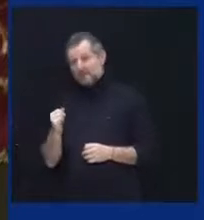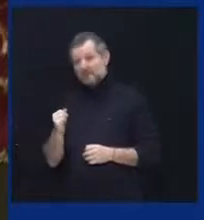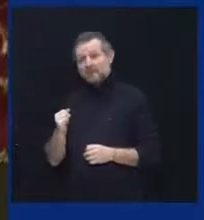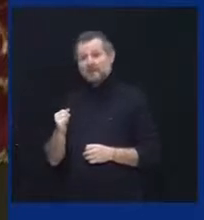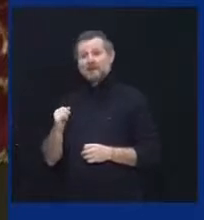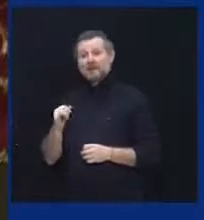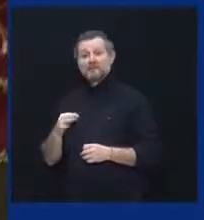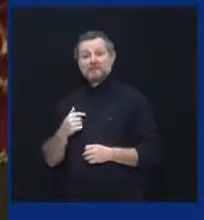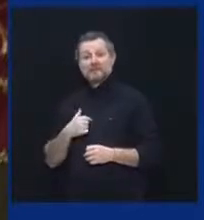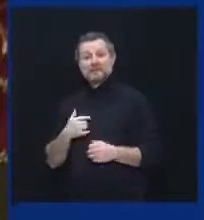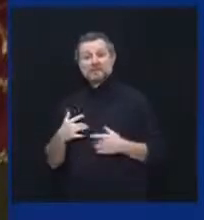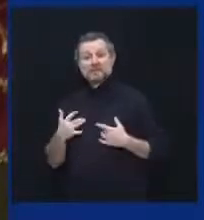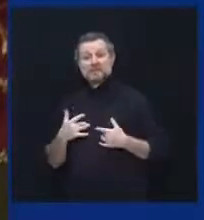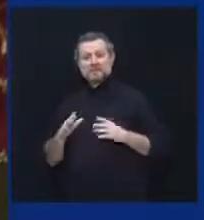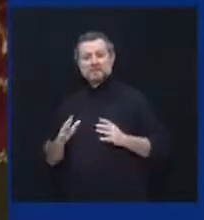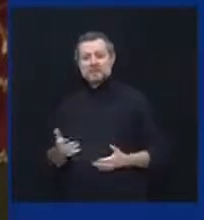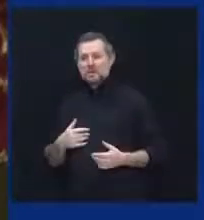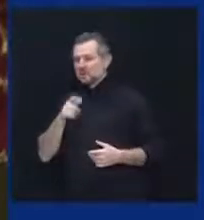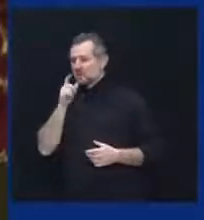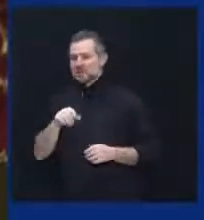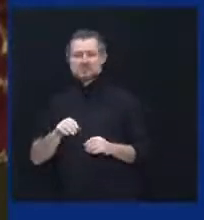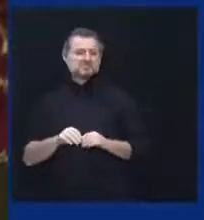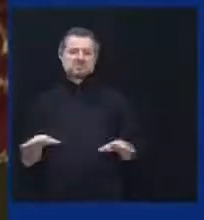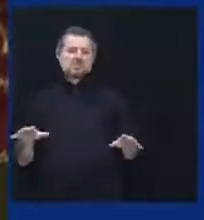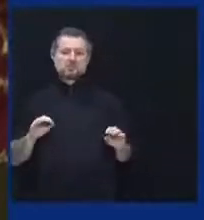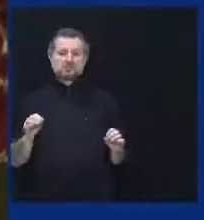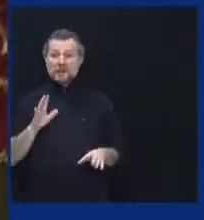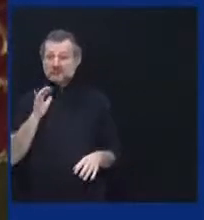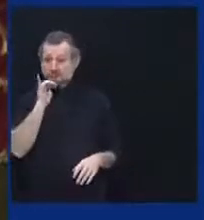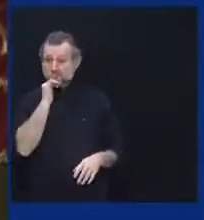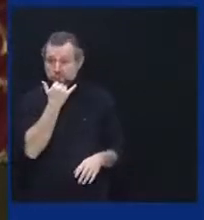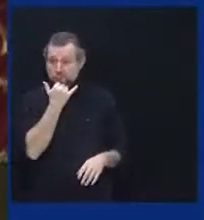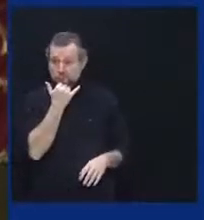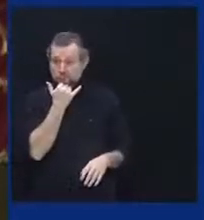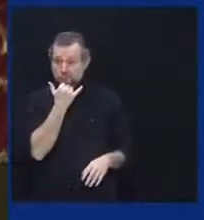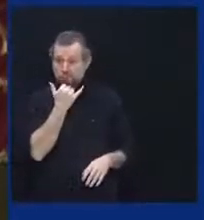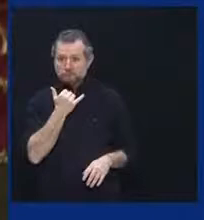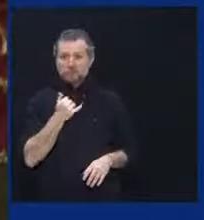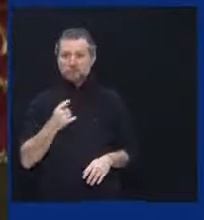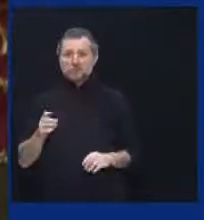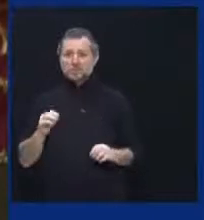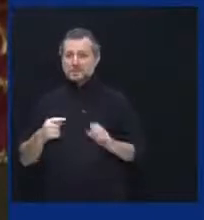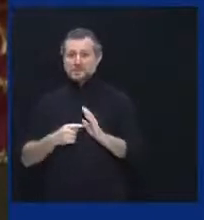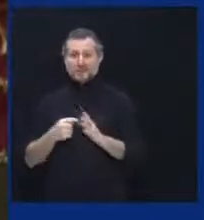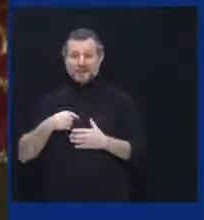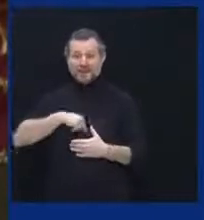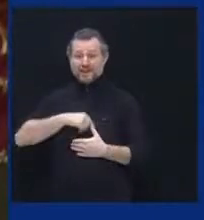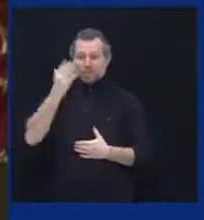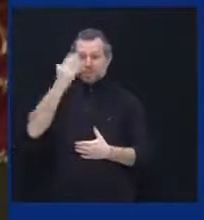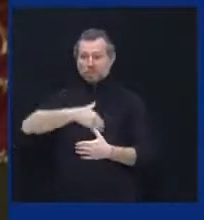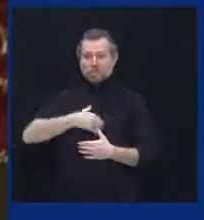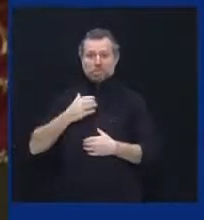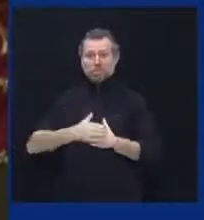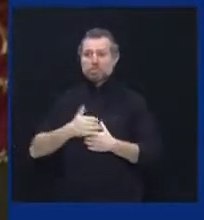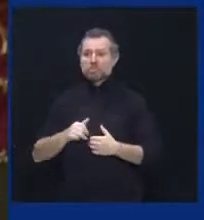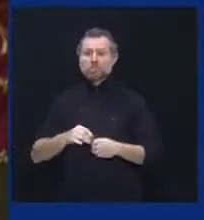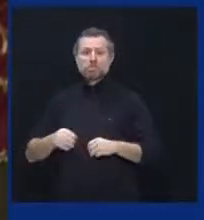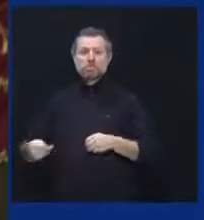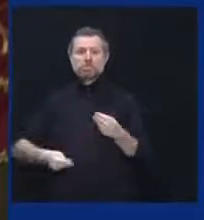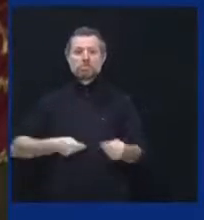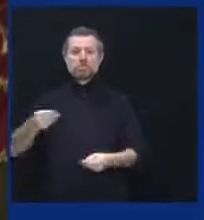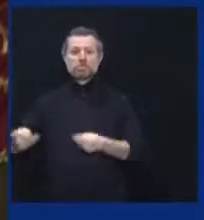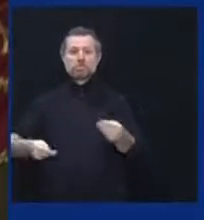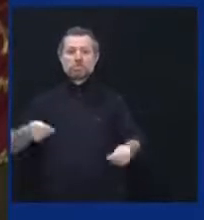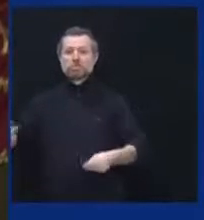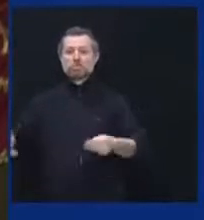to be a problem. And so that was something that we've learned from and that we've made dramatic changes on in terms of mandating testing